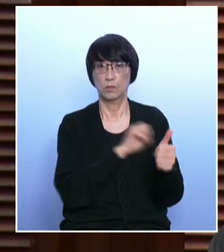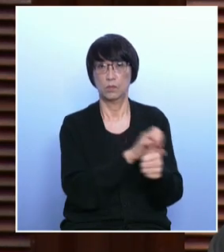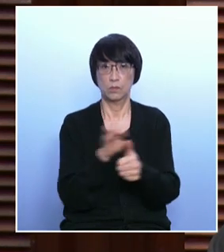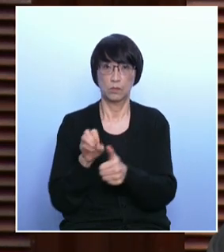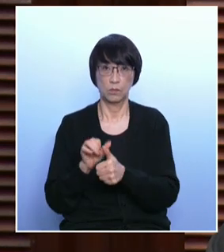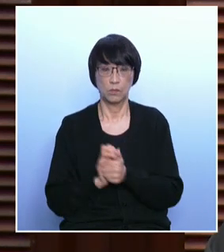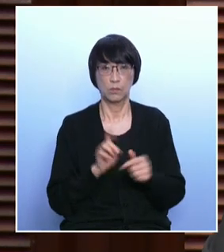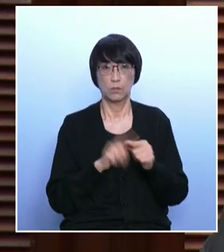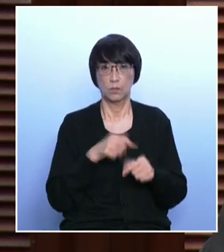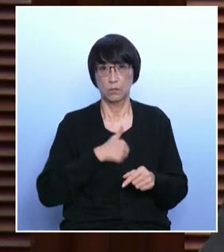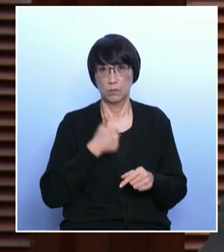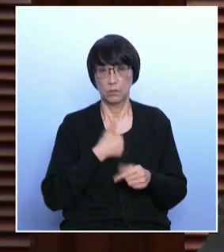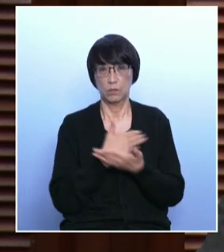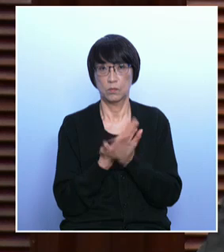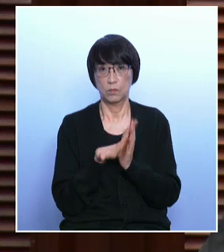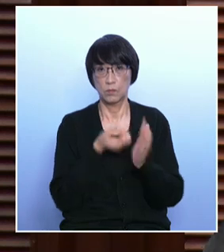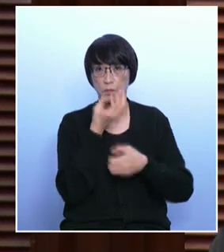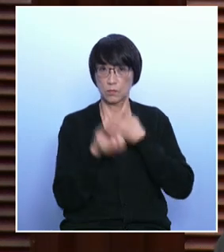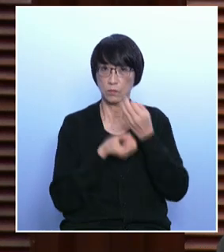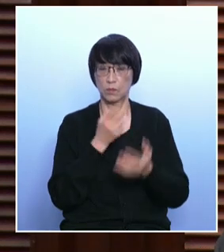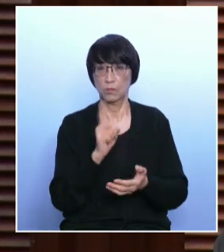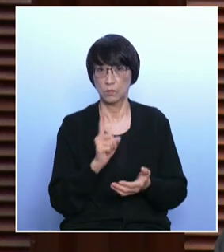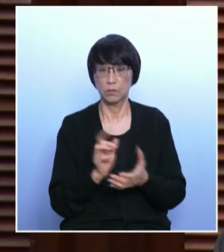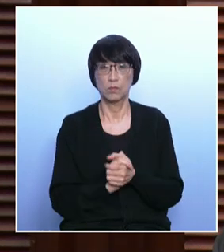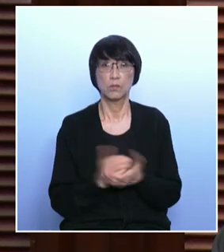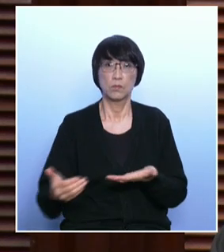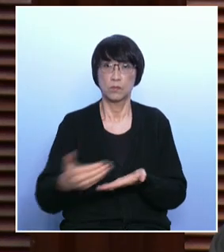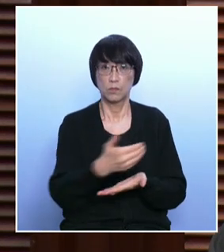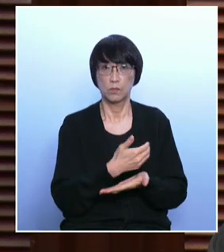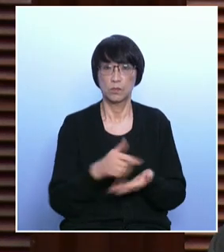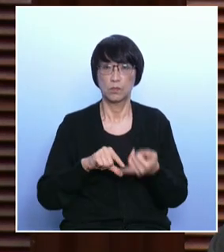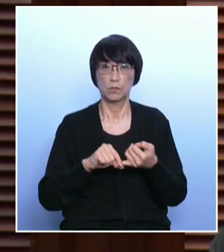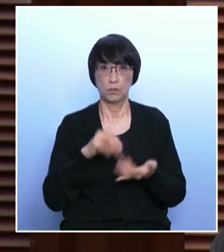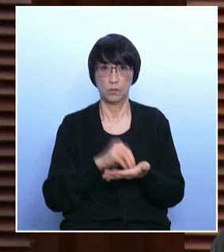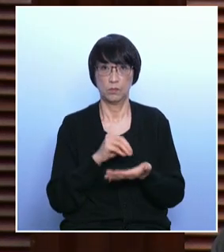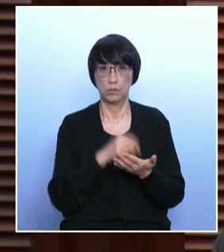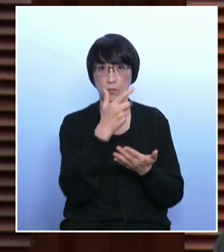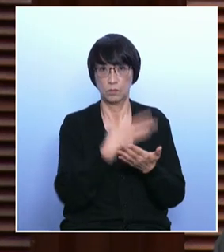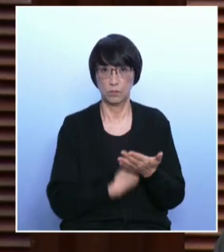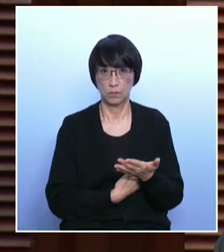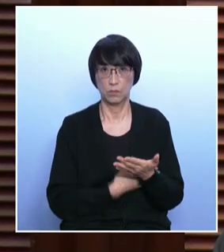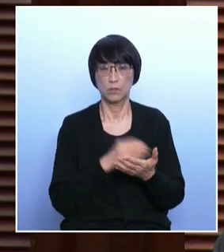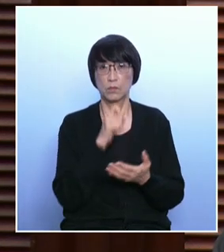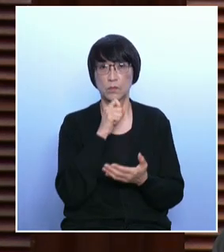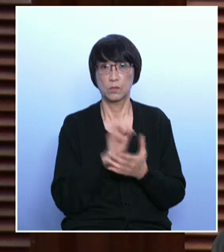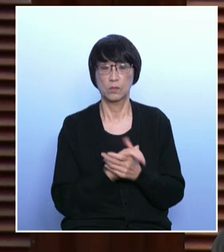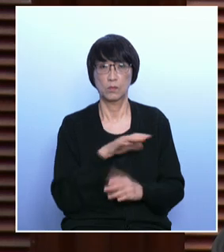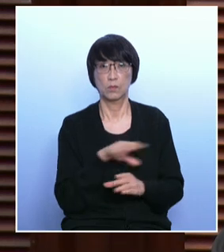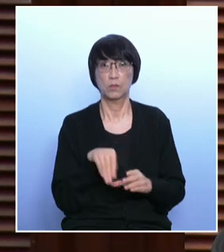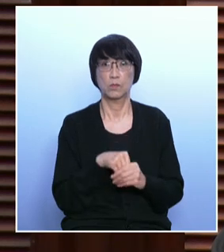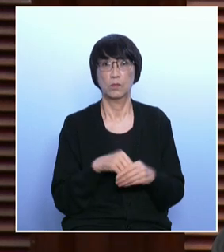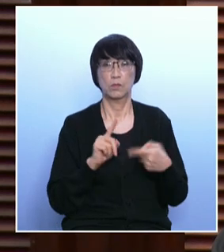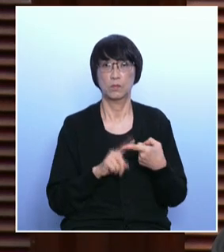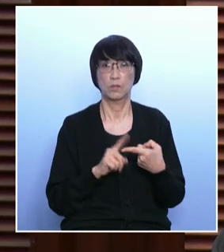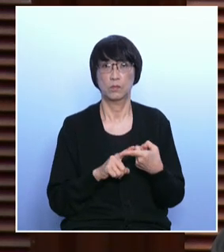regard. We are conducting consultation with the industry. We have